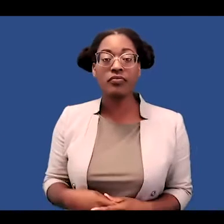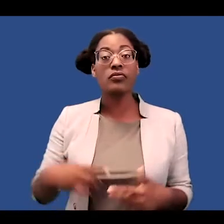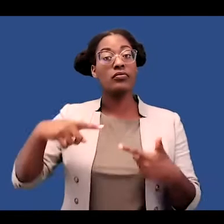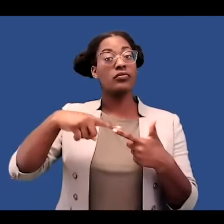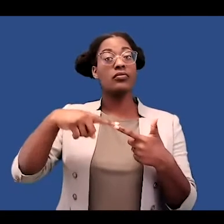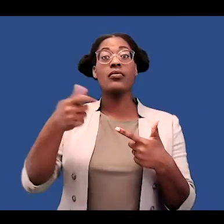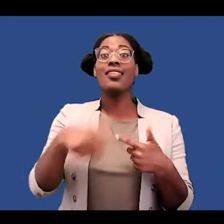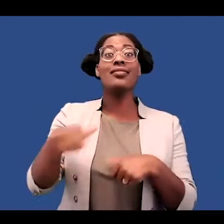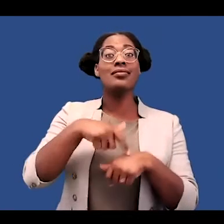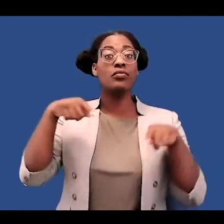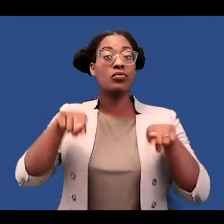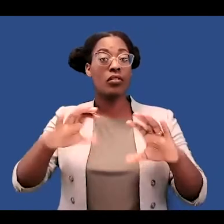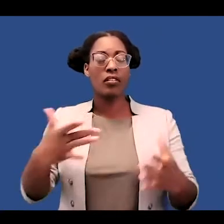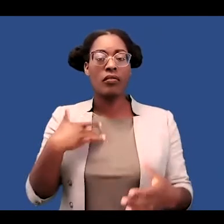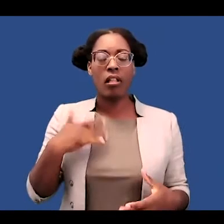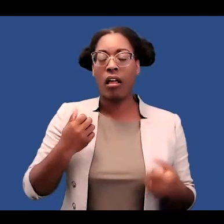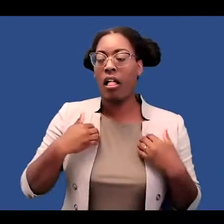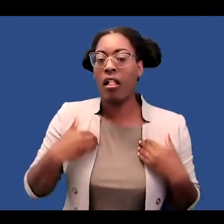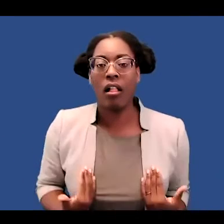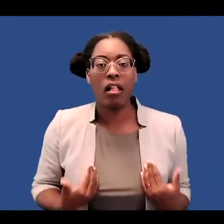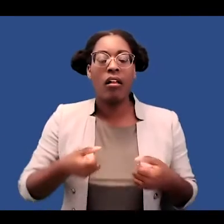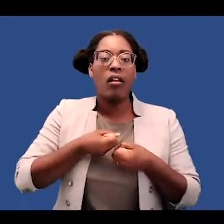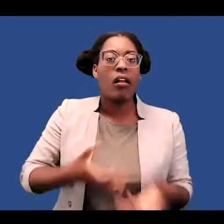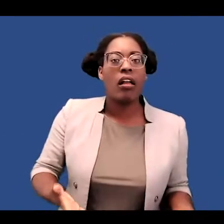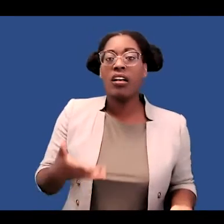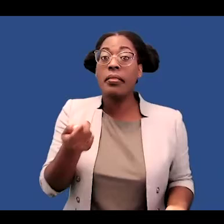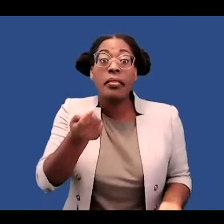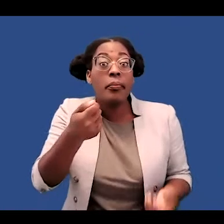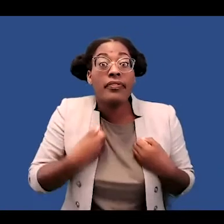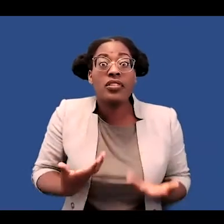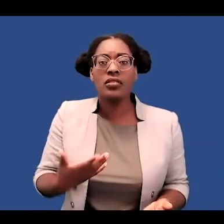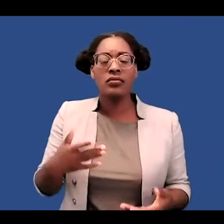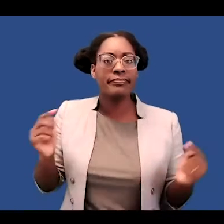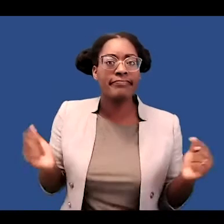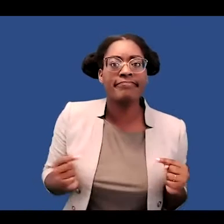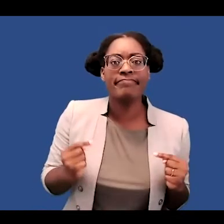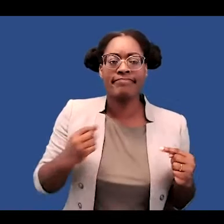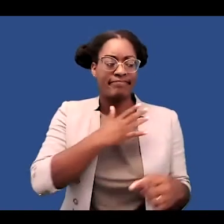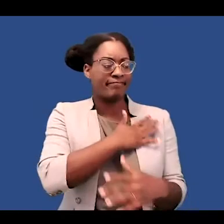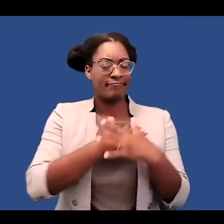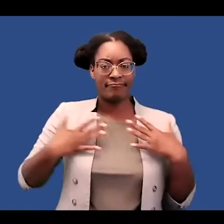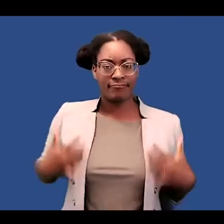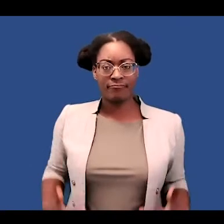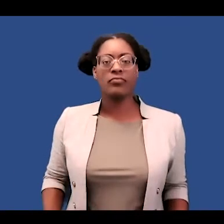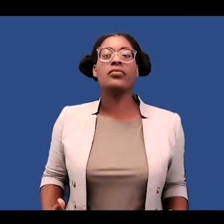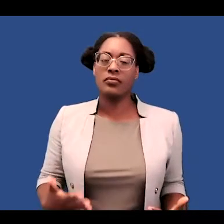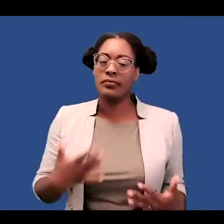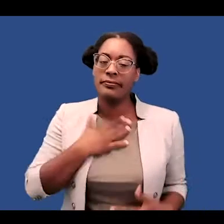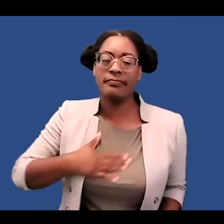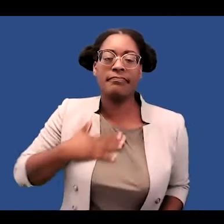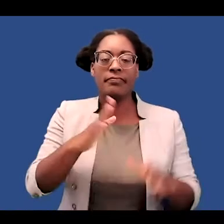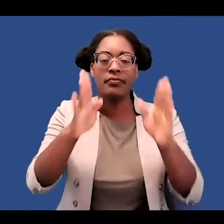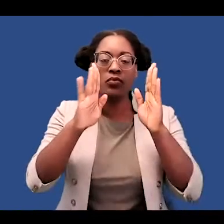given moment during this class, if you feel yourself being tired, a little fatigued, or any sort of pain, I want you to listen to your body, what